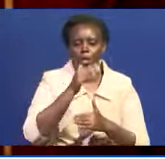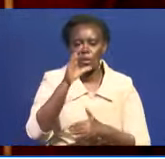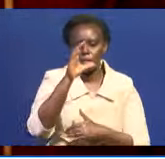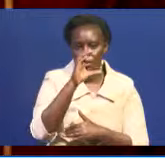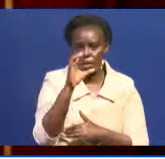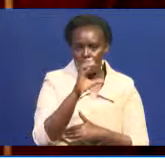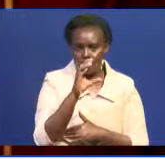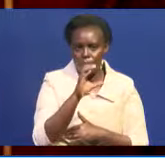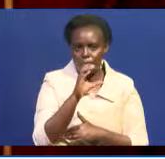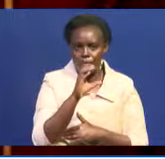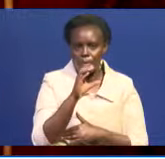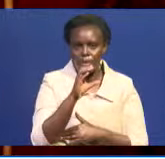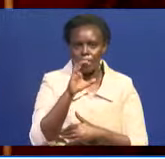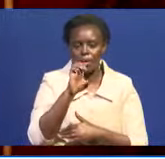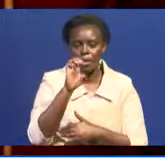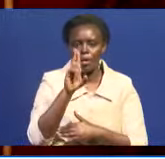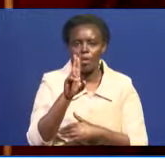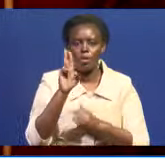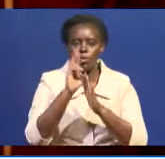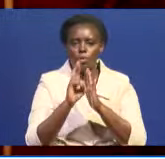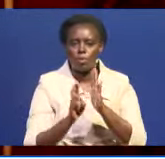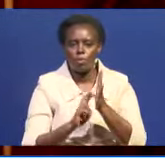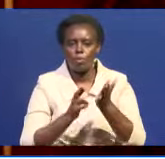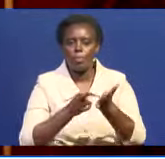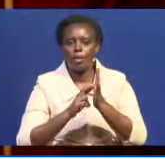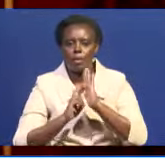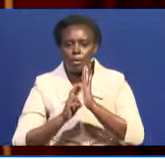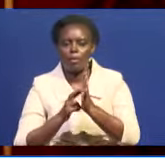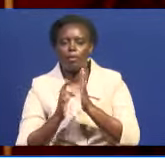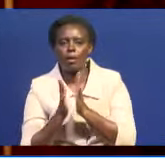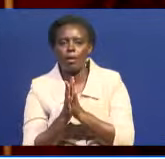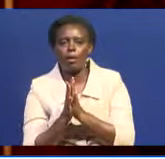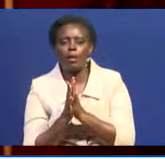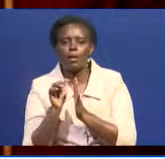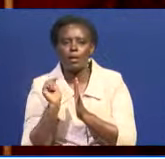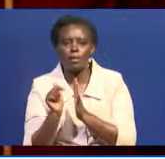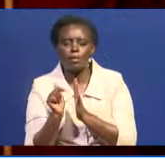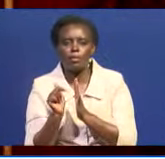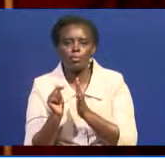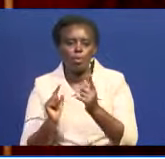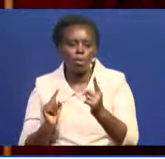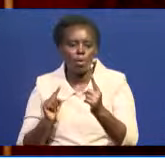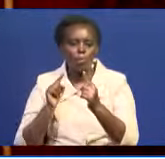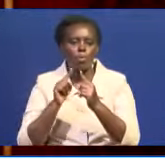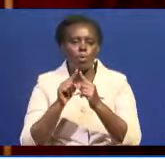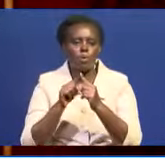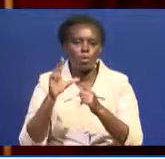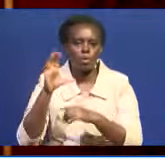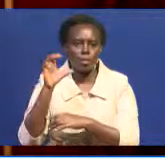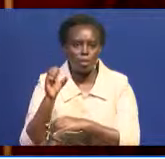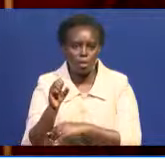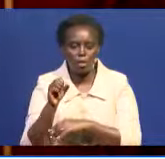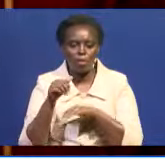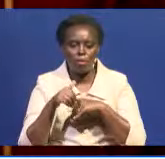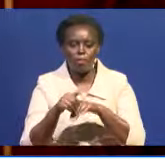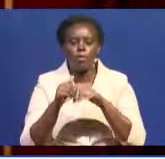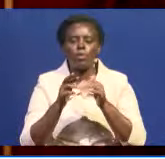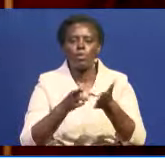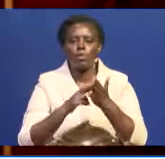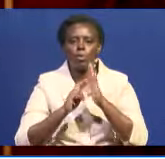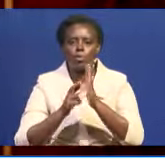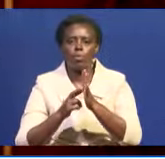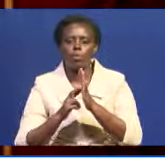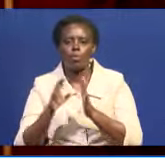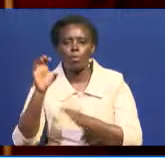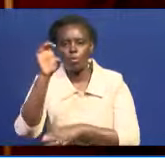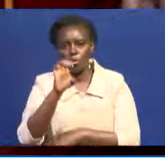cabinet on the EU regulation requirements. And this memo is projected to appraise cabinet on the compliance requirements of